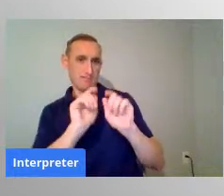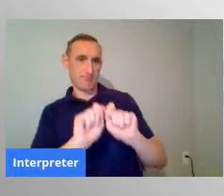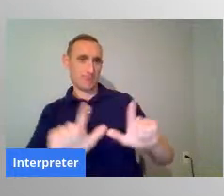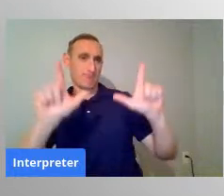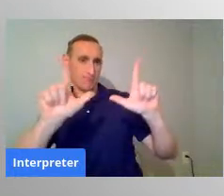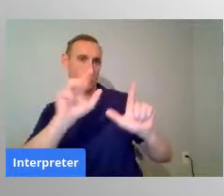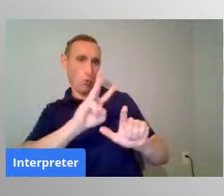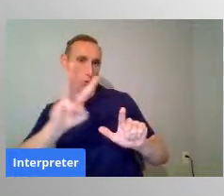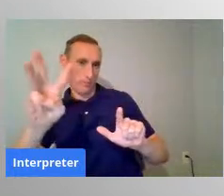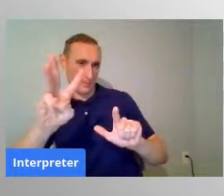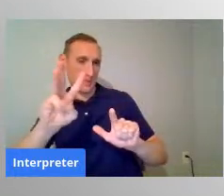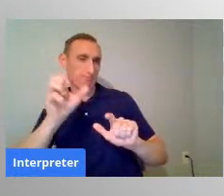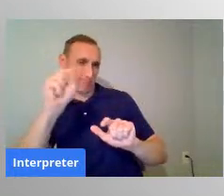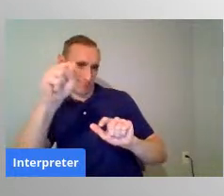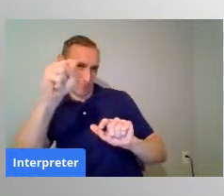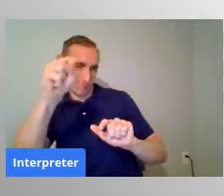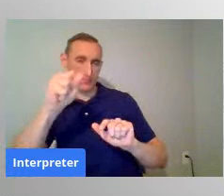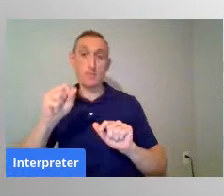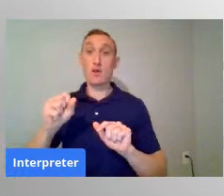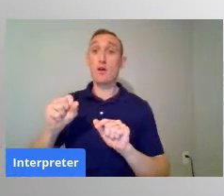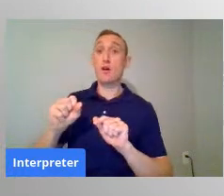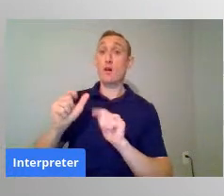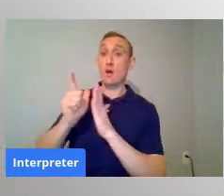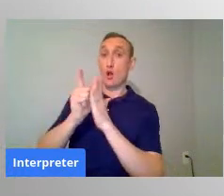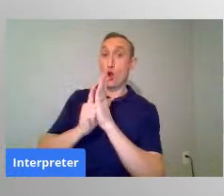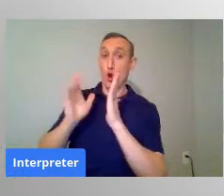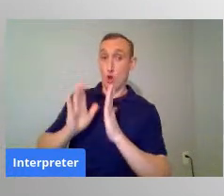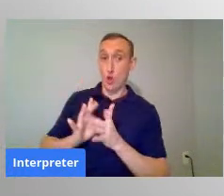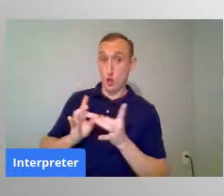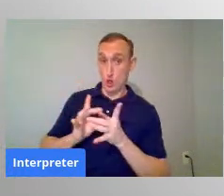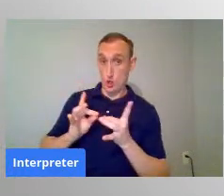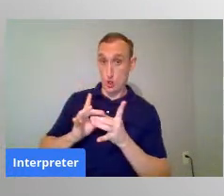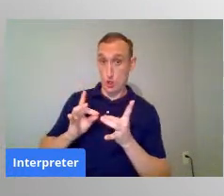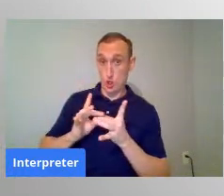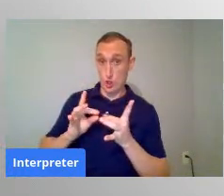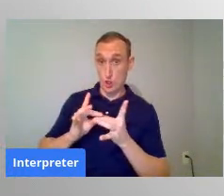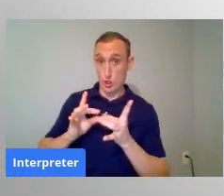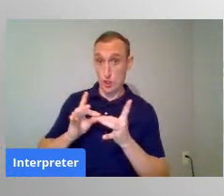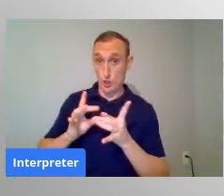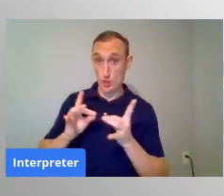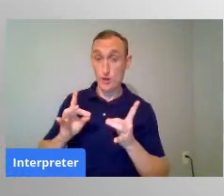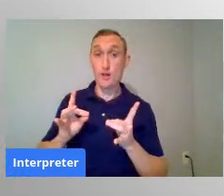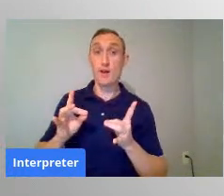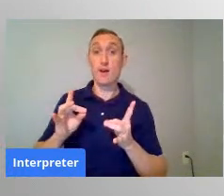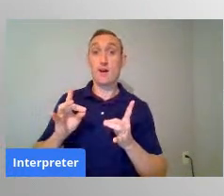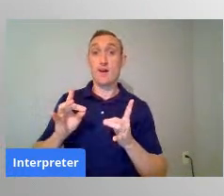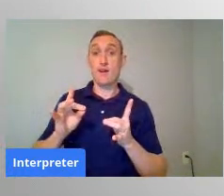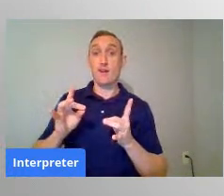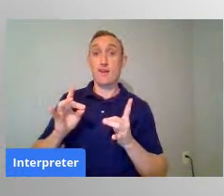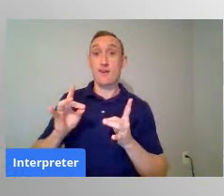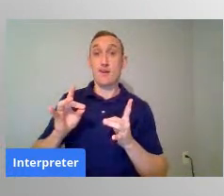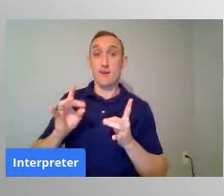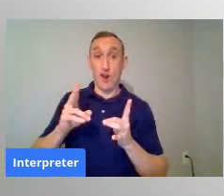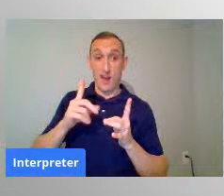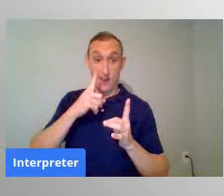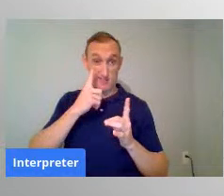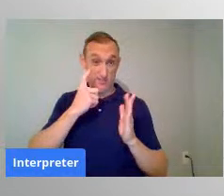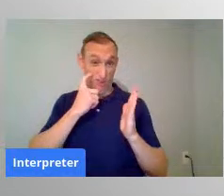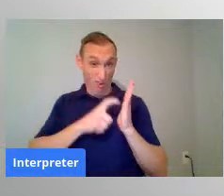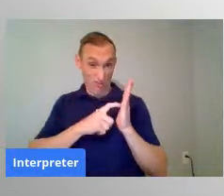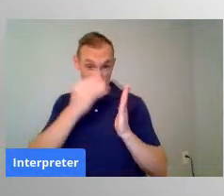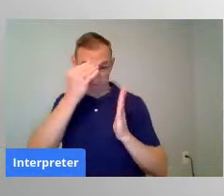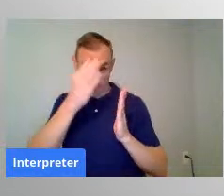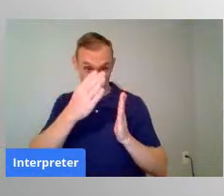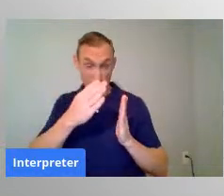And Ms. Hull, I just point out that Mr. Davis's kindness has now put you on 3 committees. Saw that. I was not going